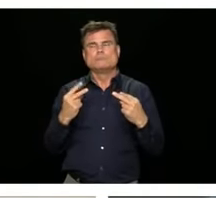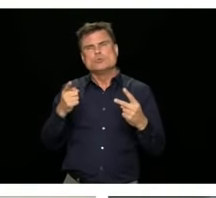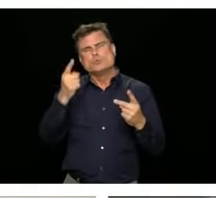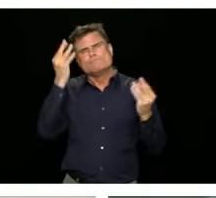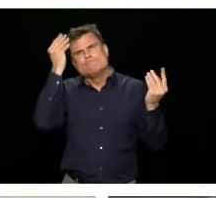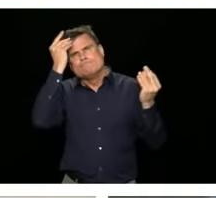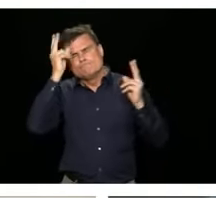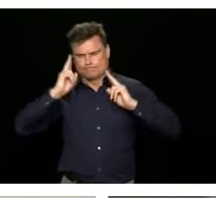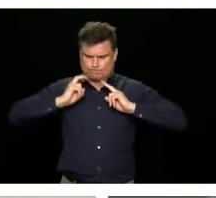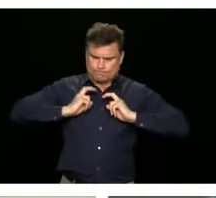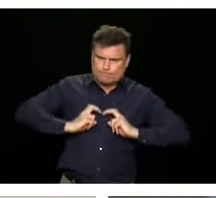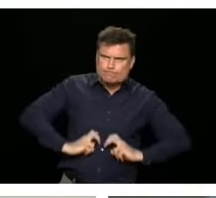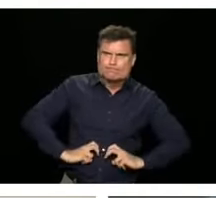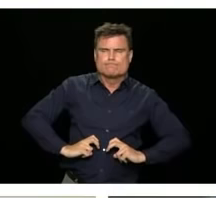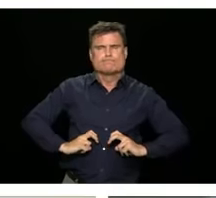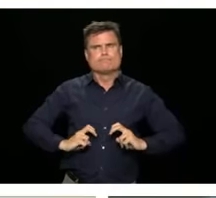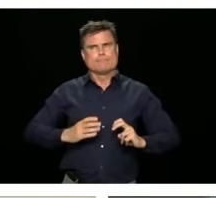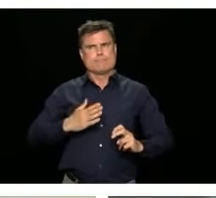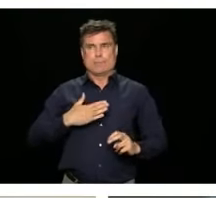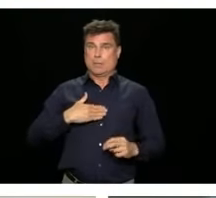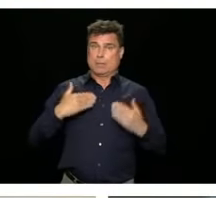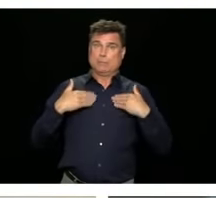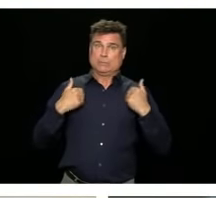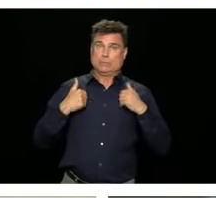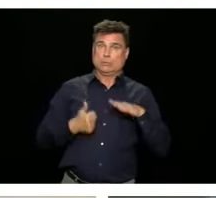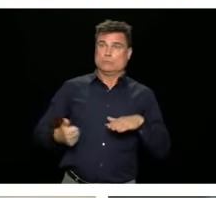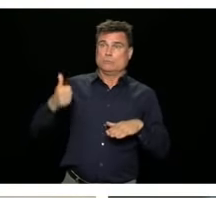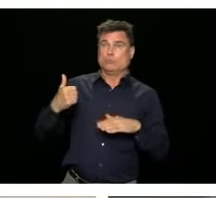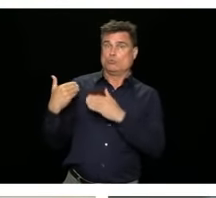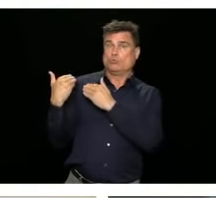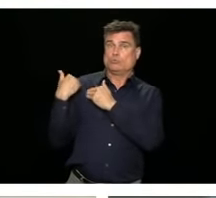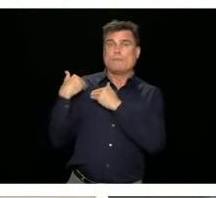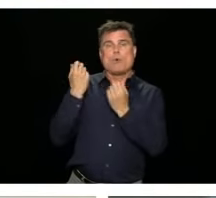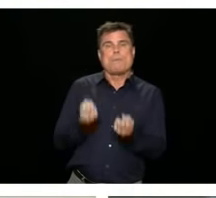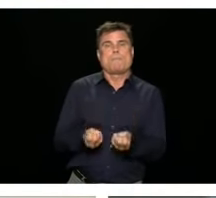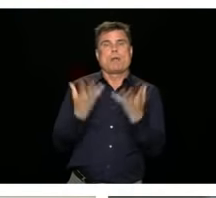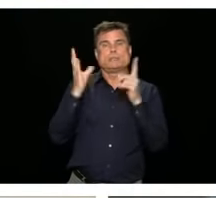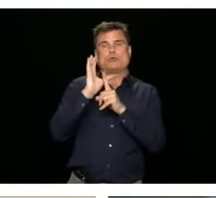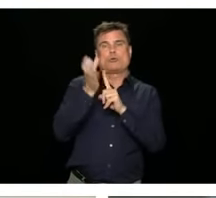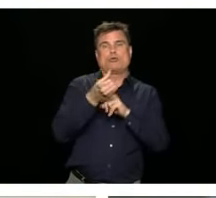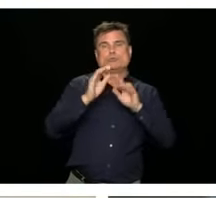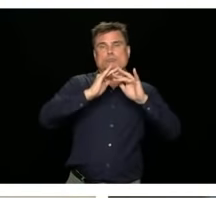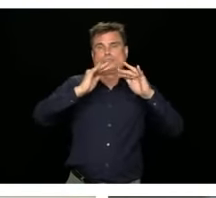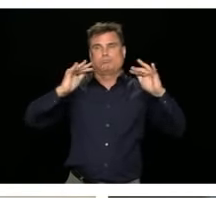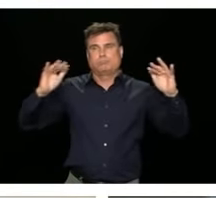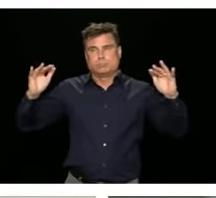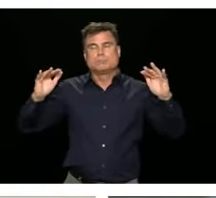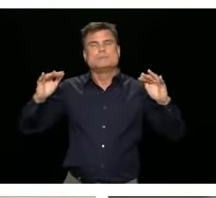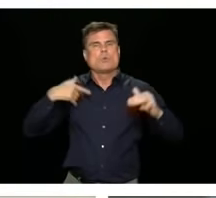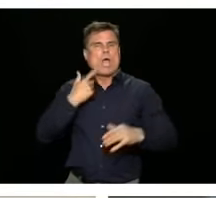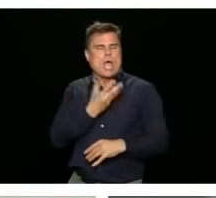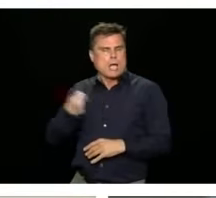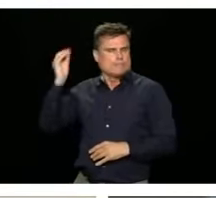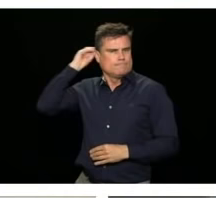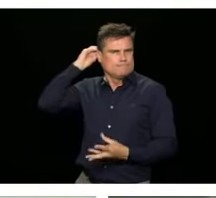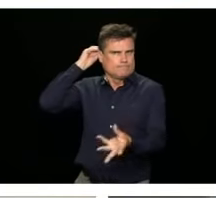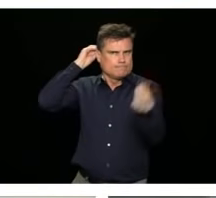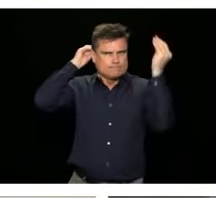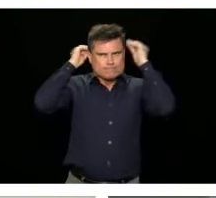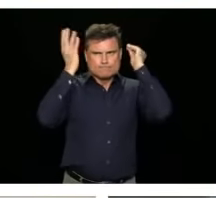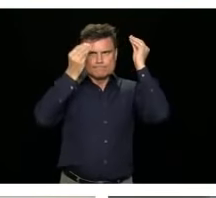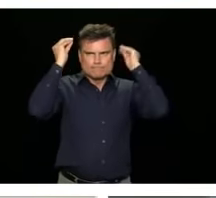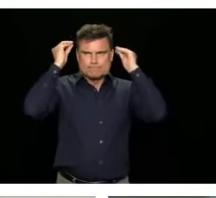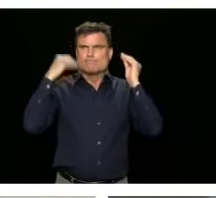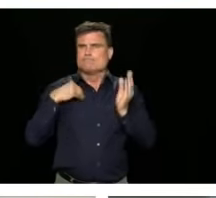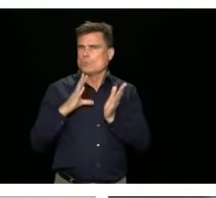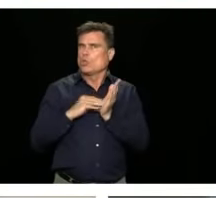multiculturalism, I'm going to take away all that I've heard today, and I'm going to forward this to our government to help inform our decisions and the